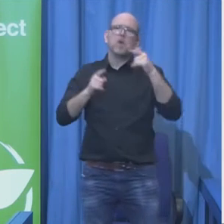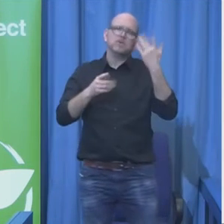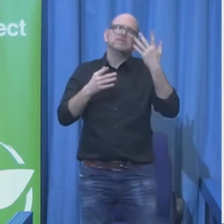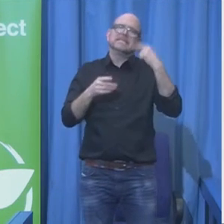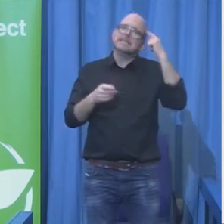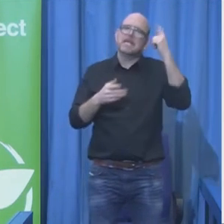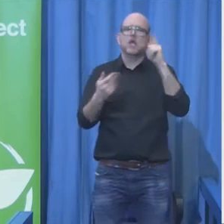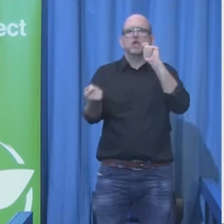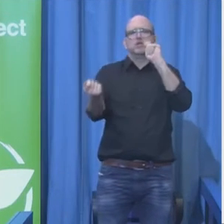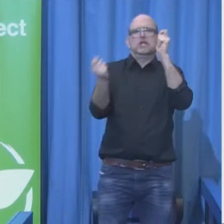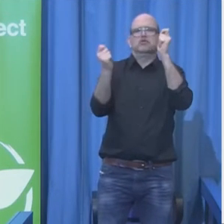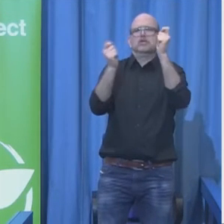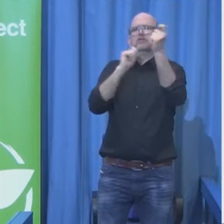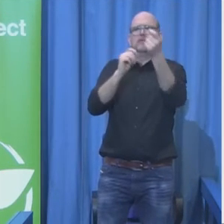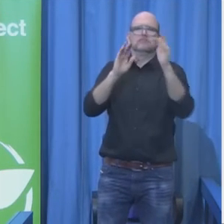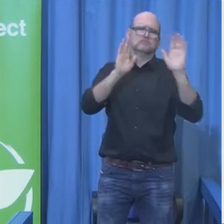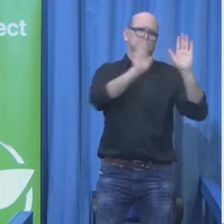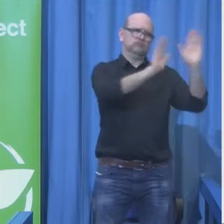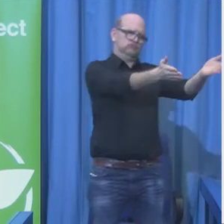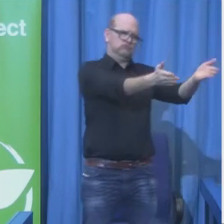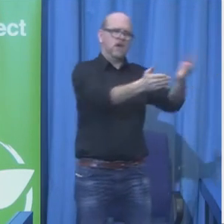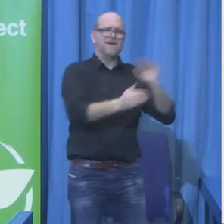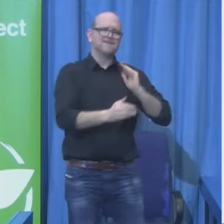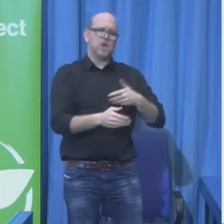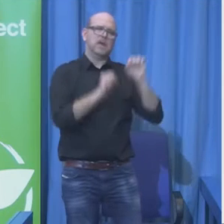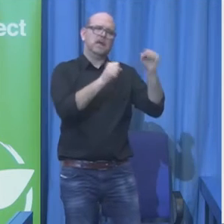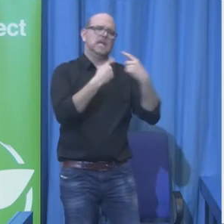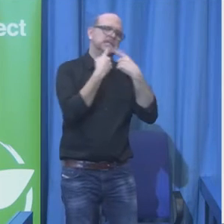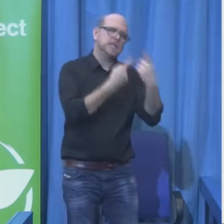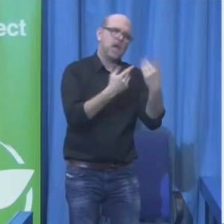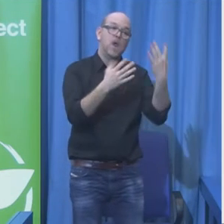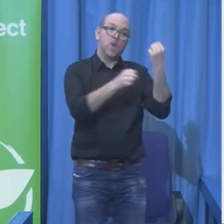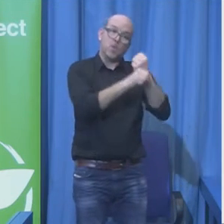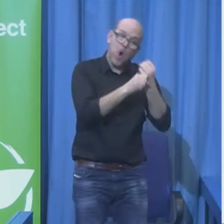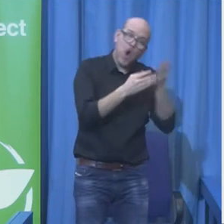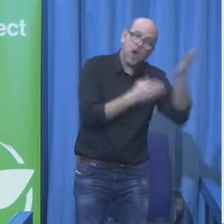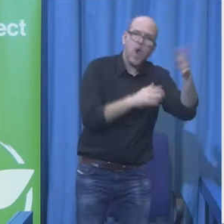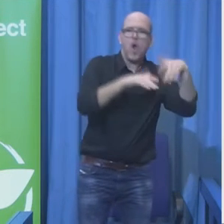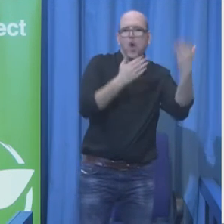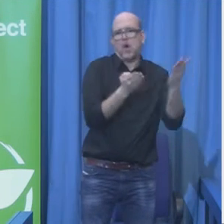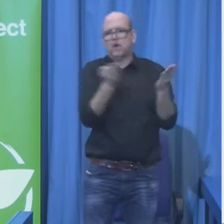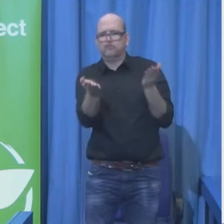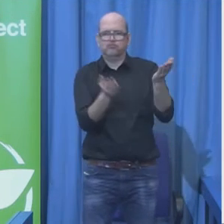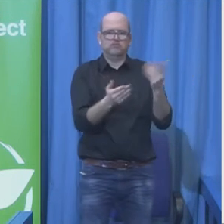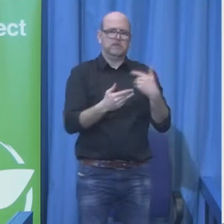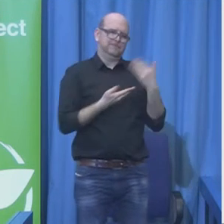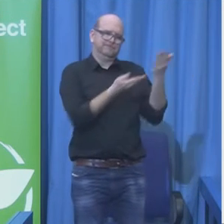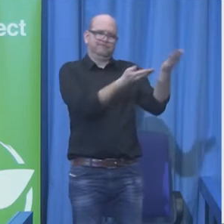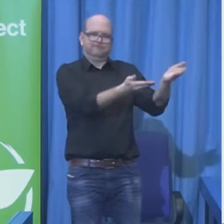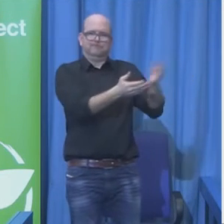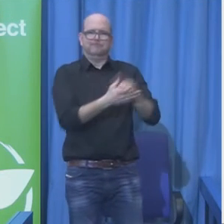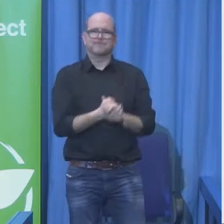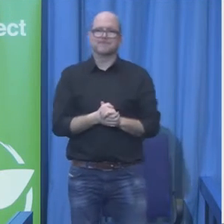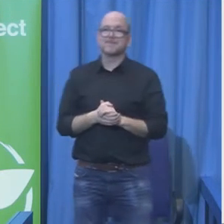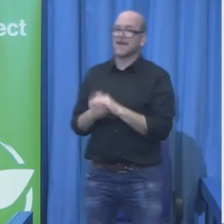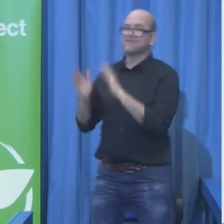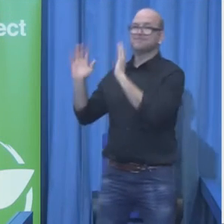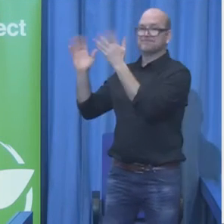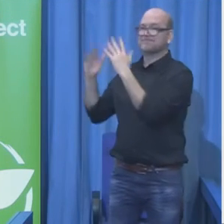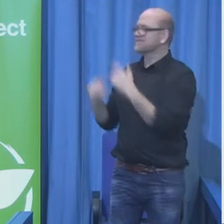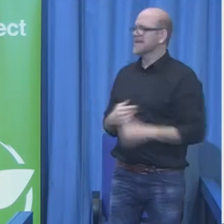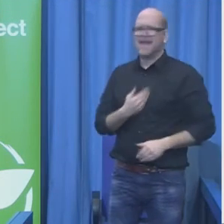Thank you, Prince Mired, and thank you for the co-panelists to allow me to make this well-deserved exception. We have now about 10 minutes to